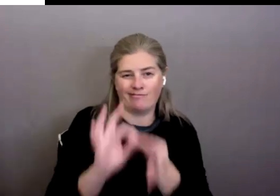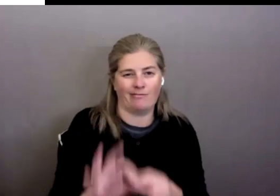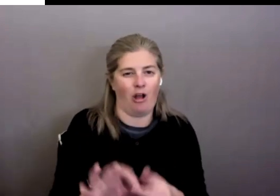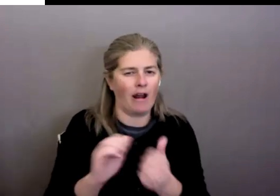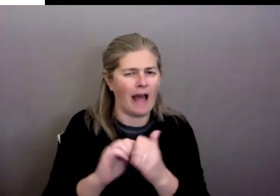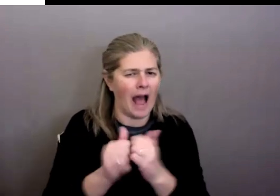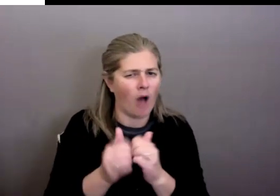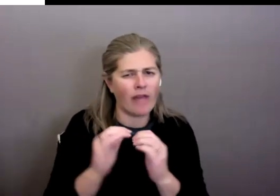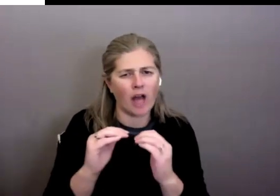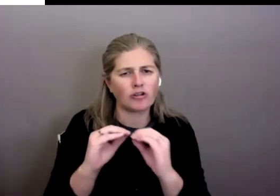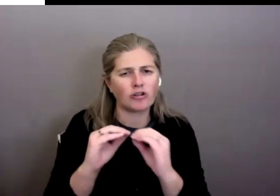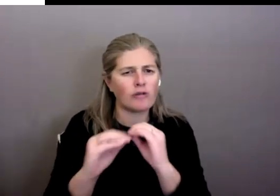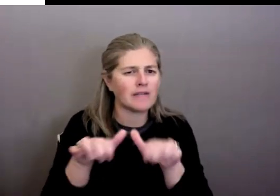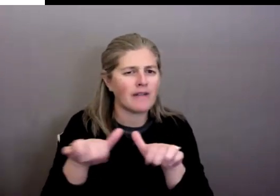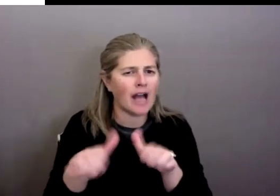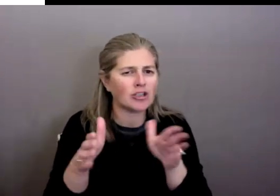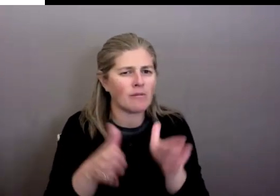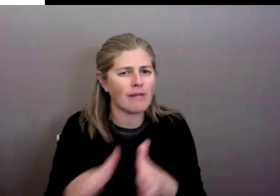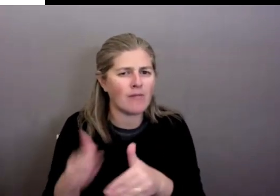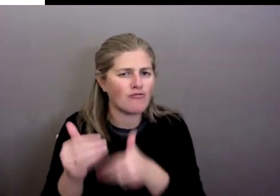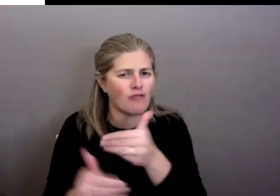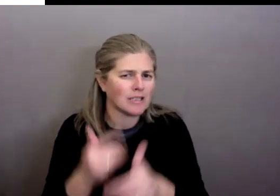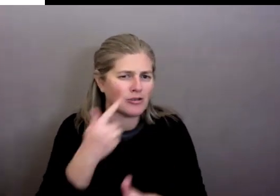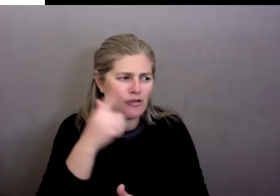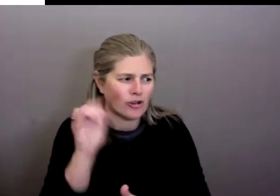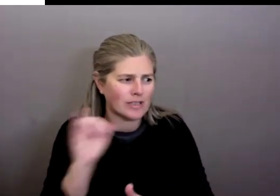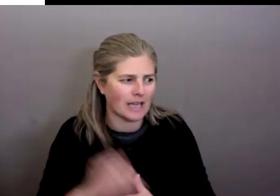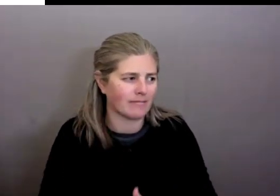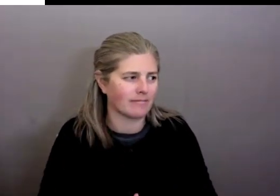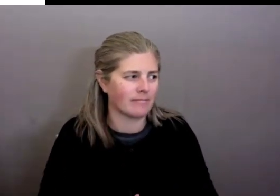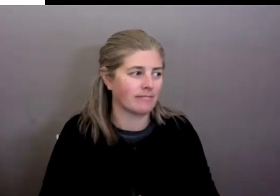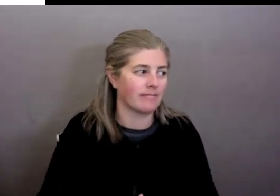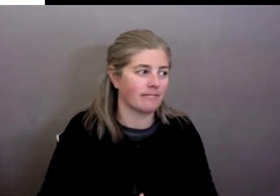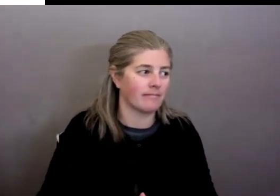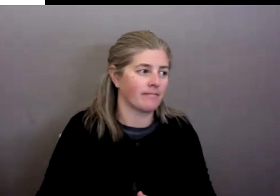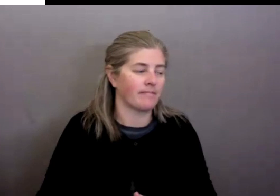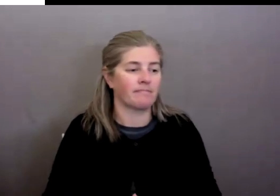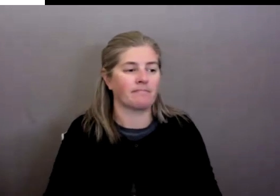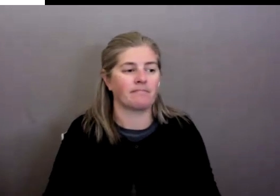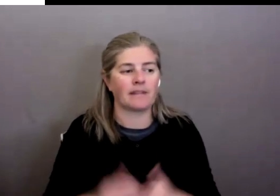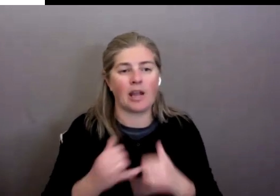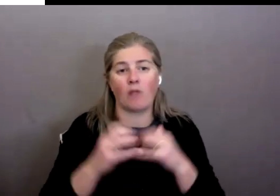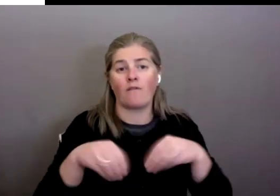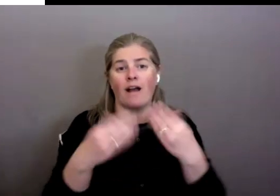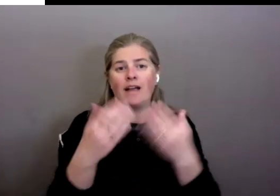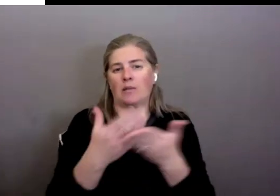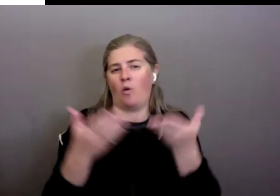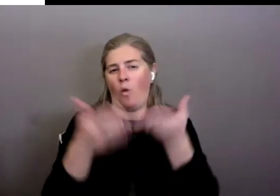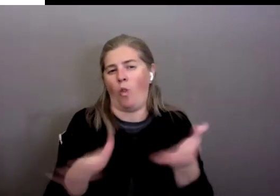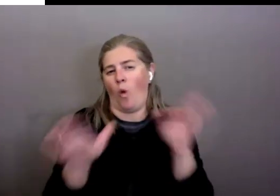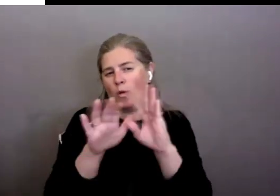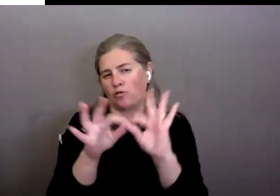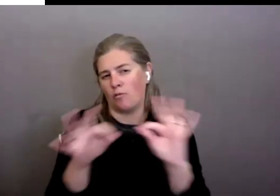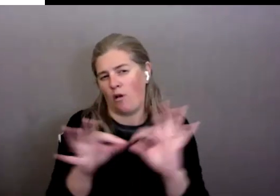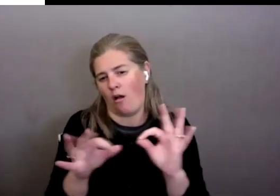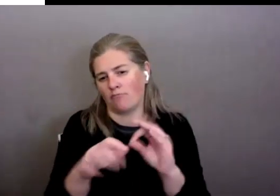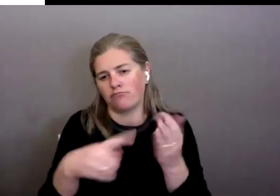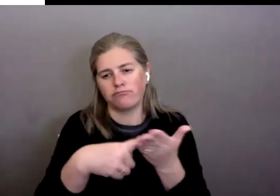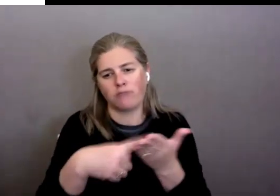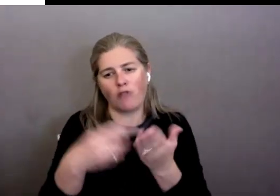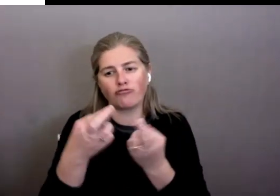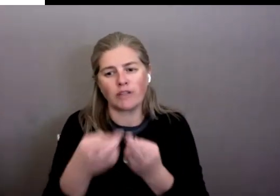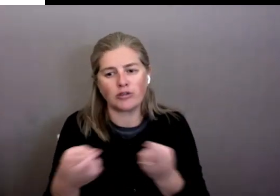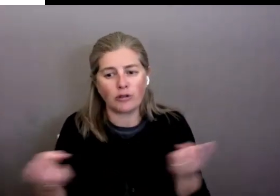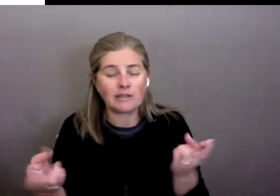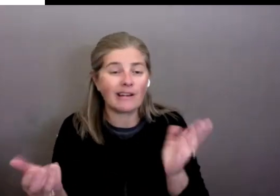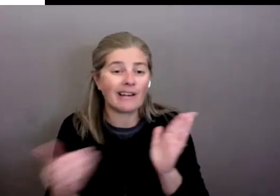corrective action plan process. And now I'm going to just provide some closing remarks and cover some resources again, as